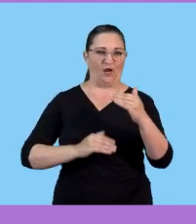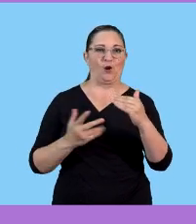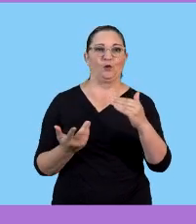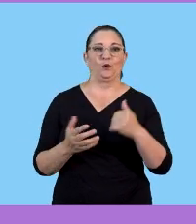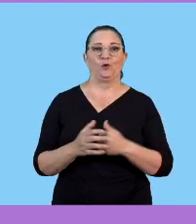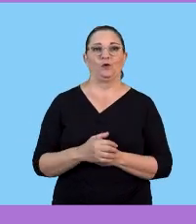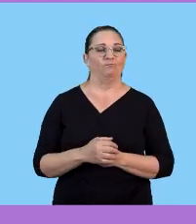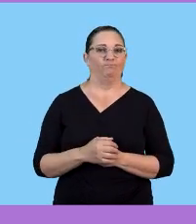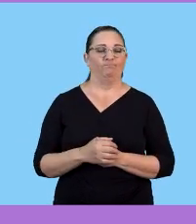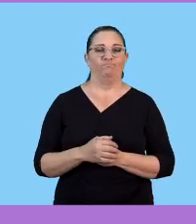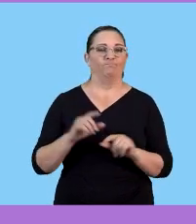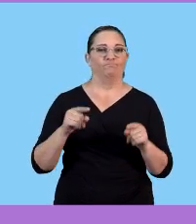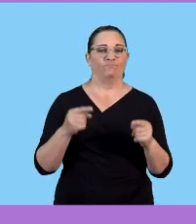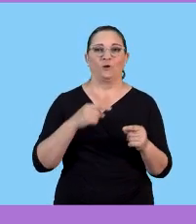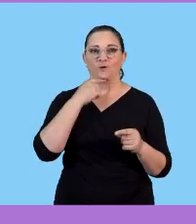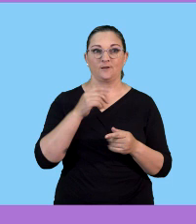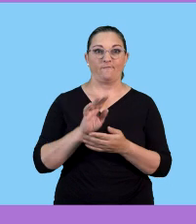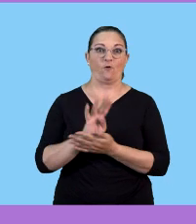triangles.